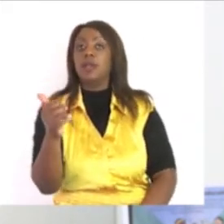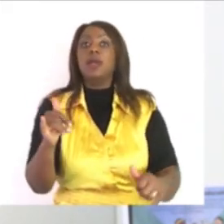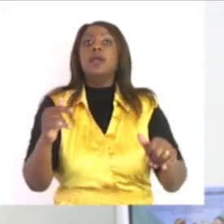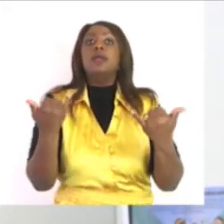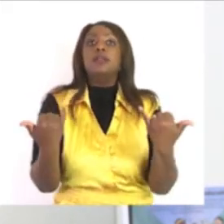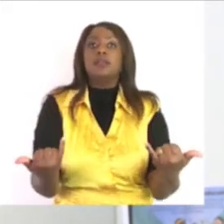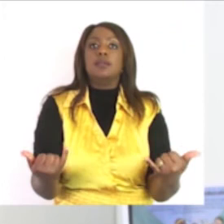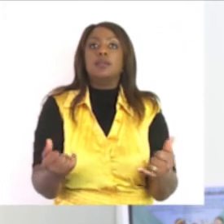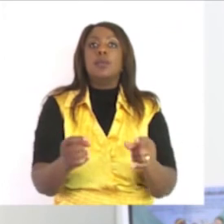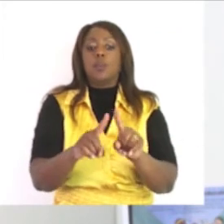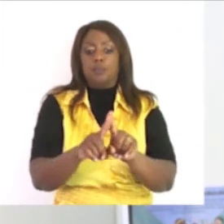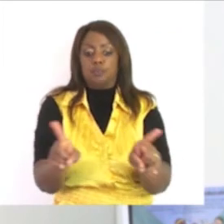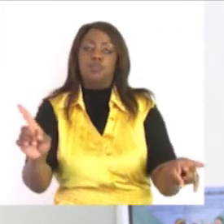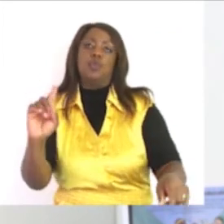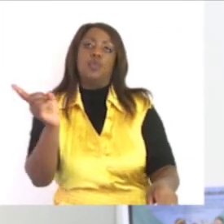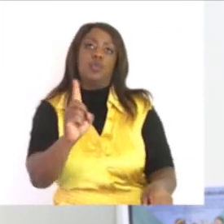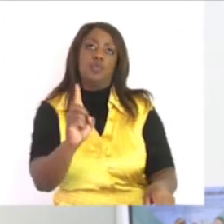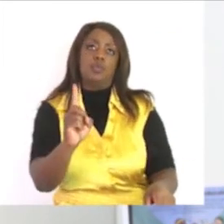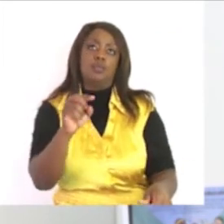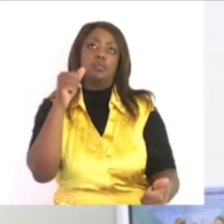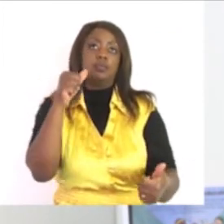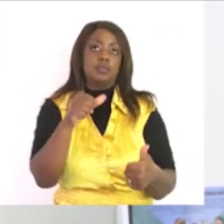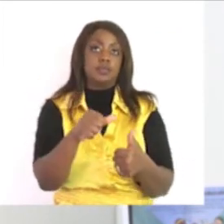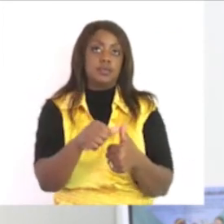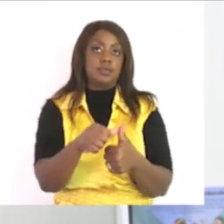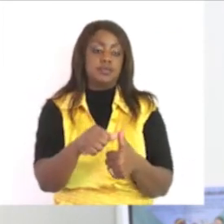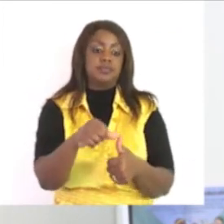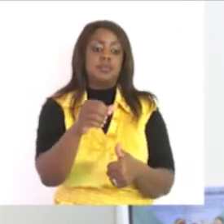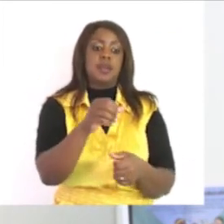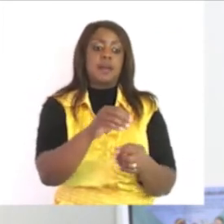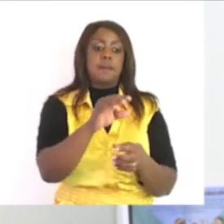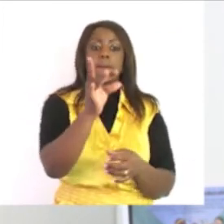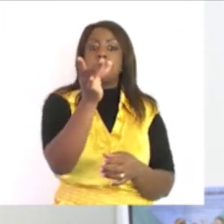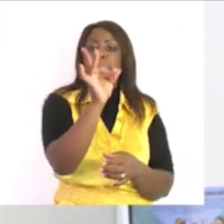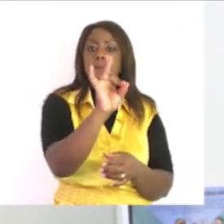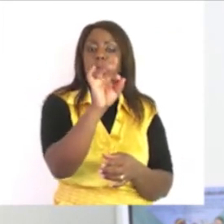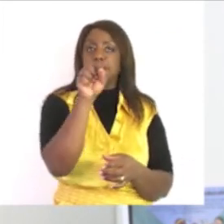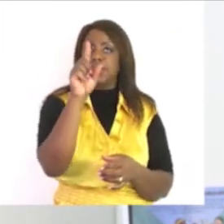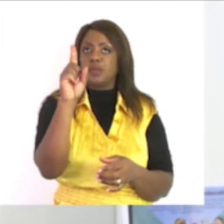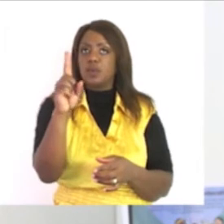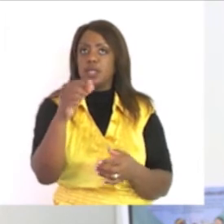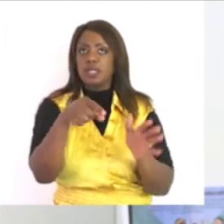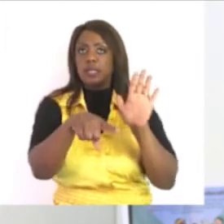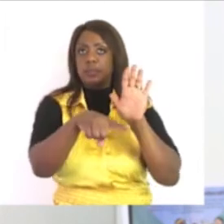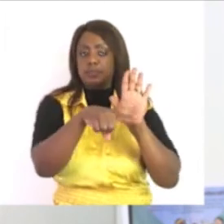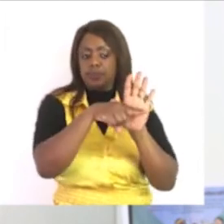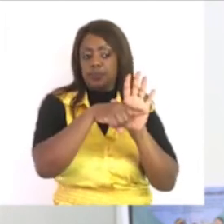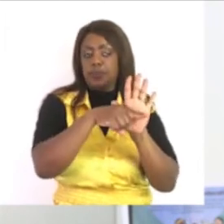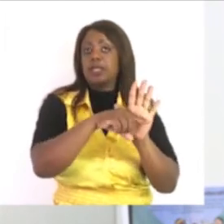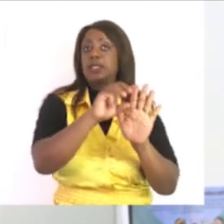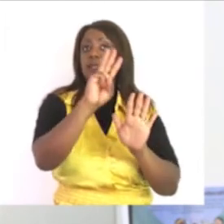the measure is 3.4, which is kg. We have to subtract.